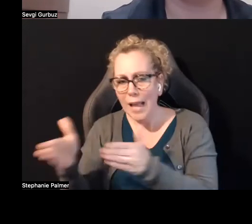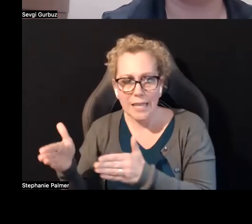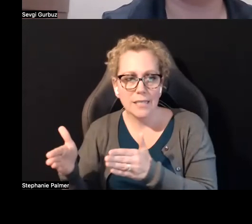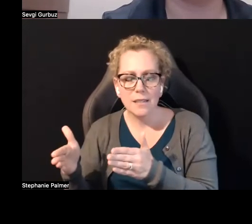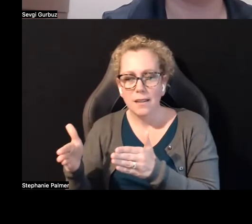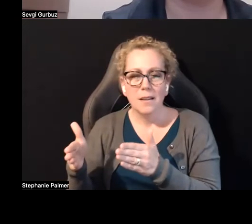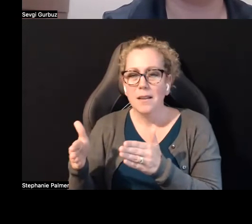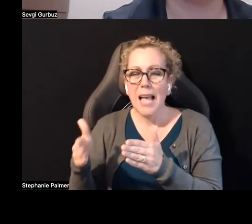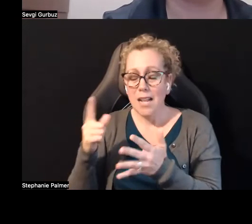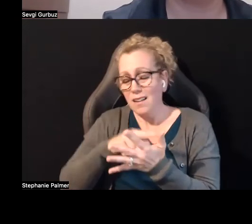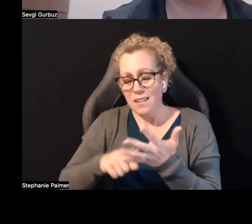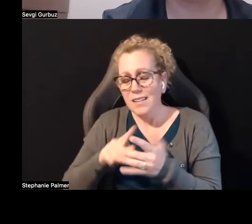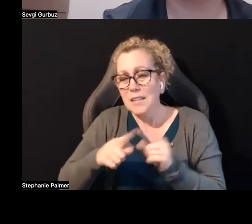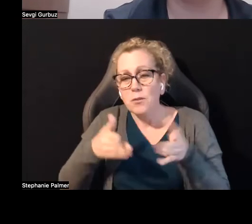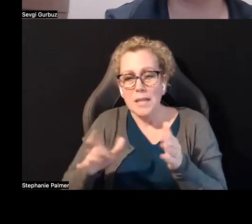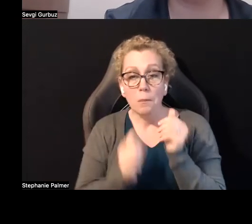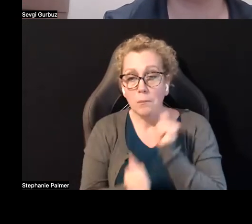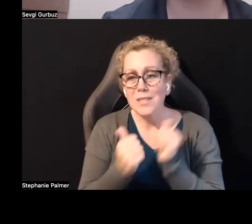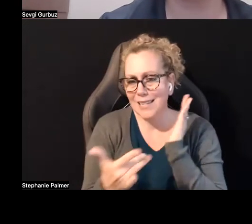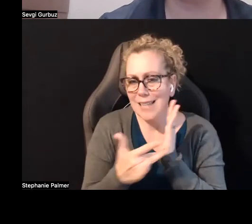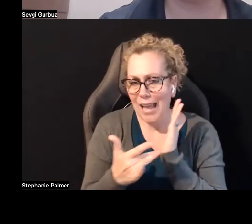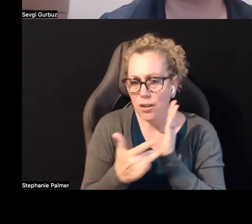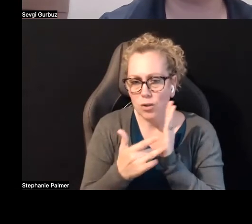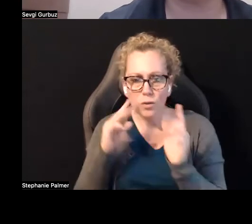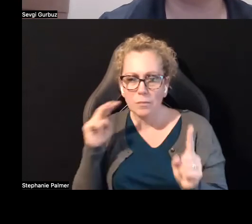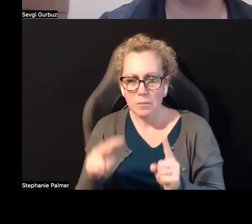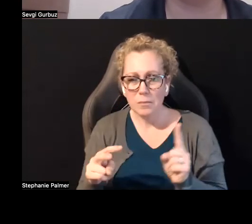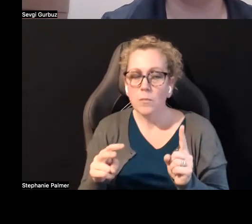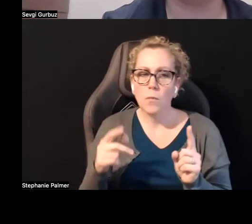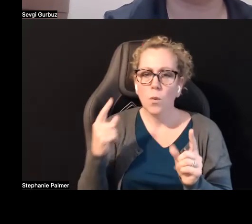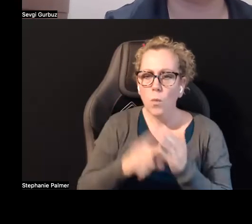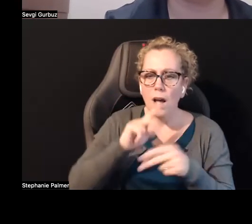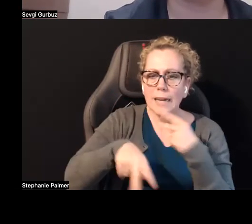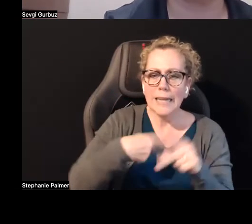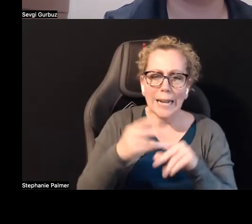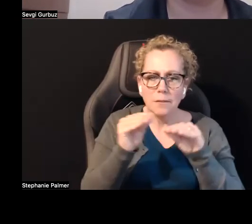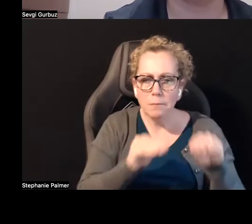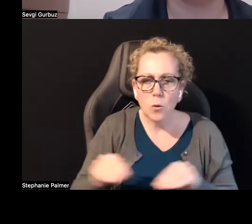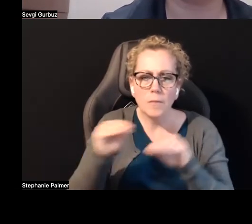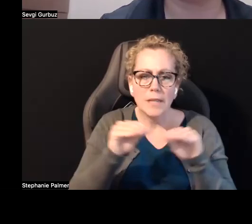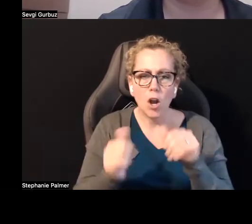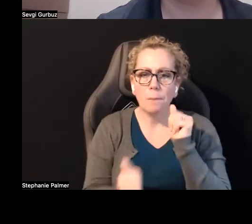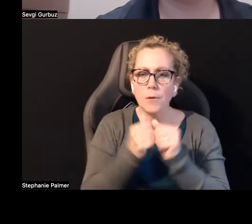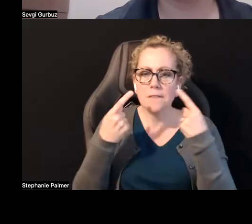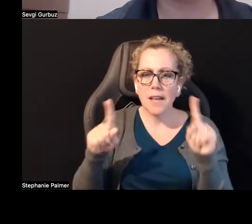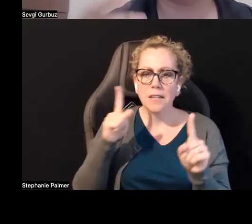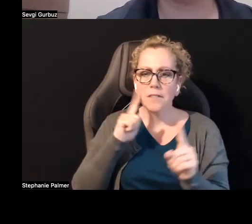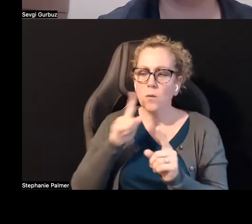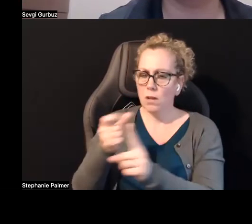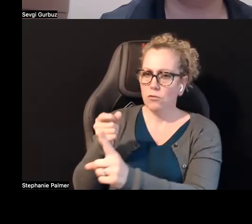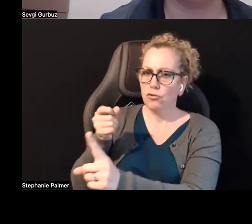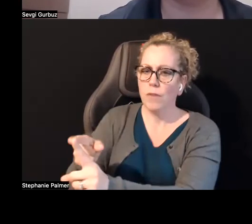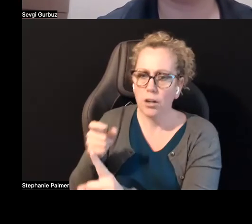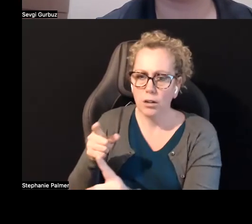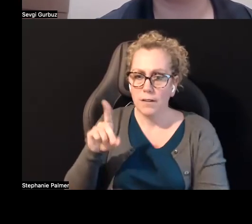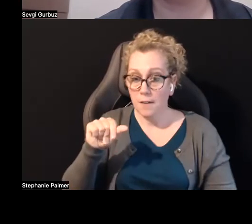technical considerations. In other words, what type of movements are more effective for triggering a device? Does